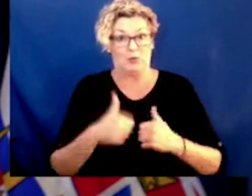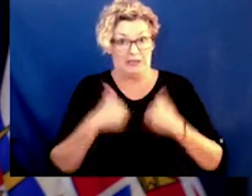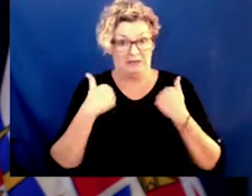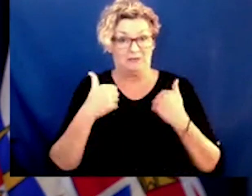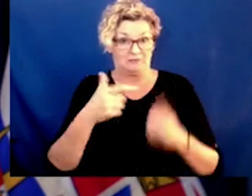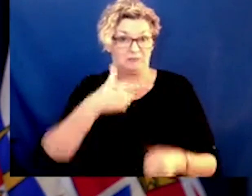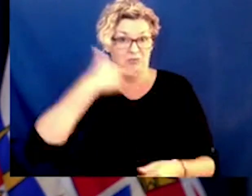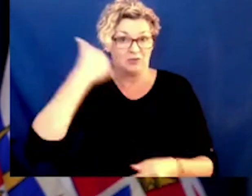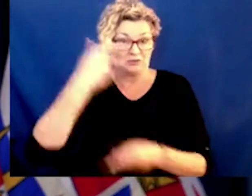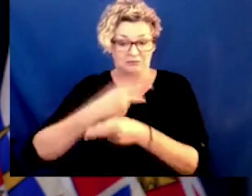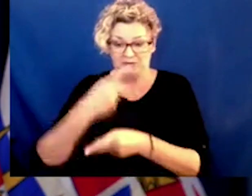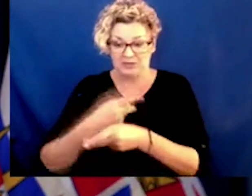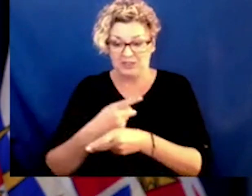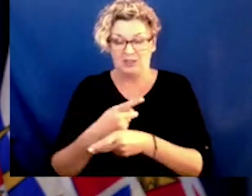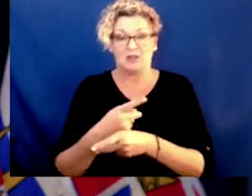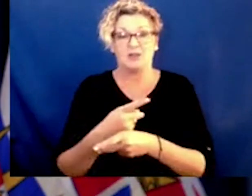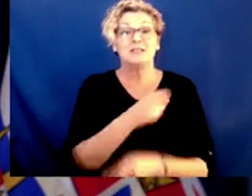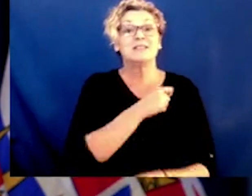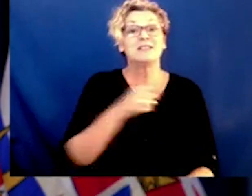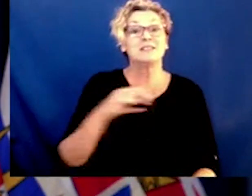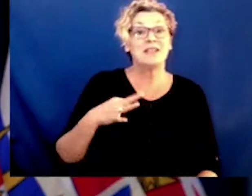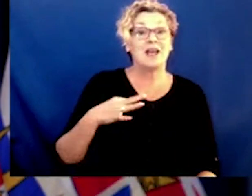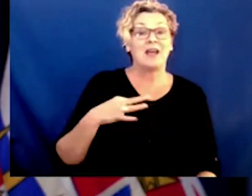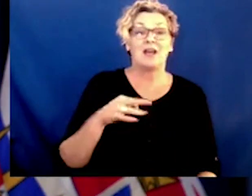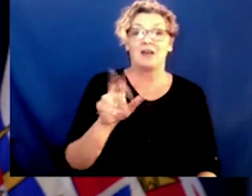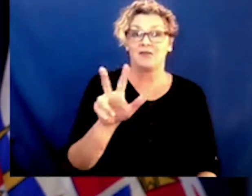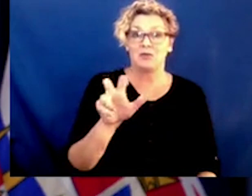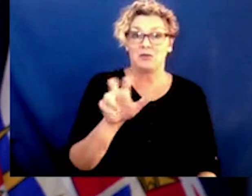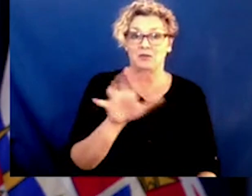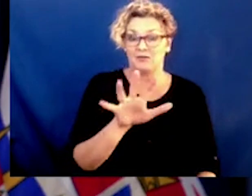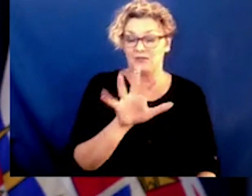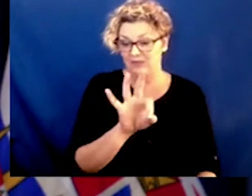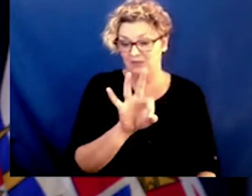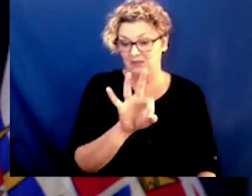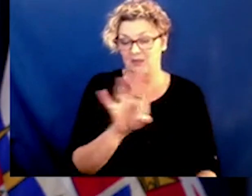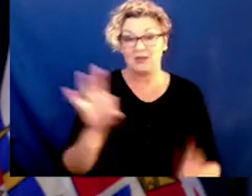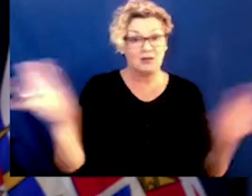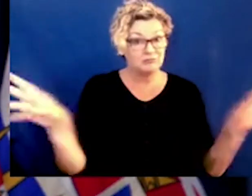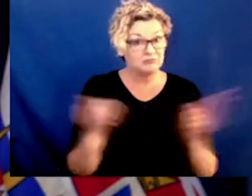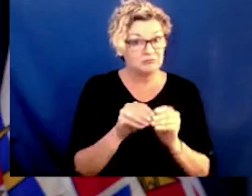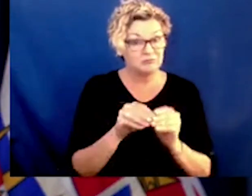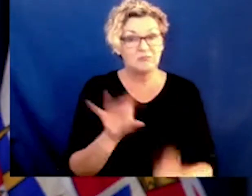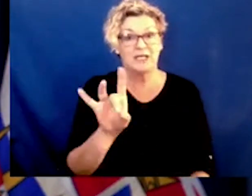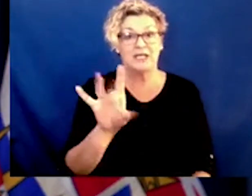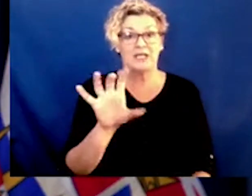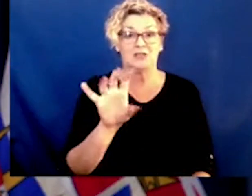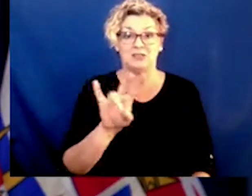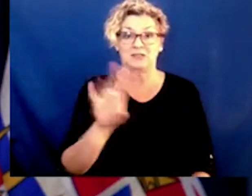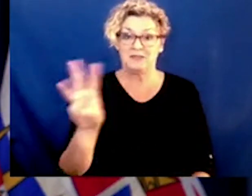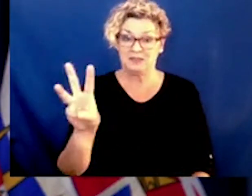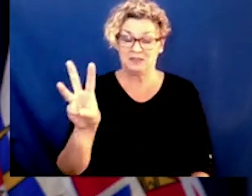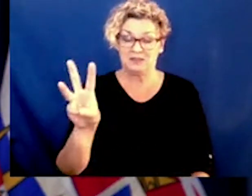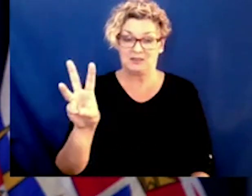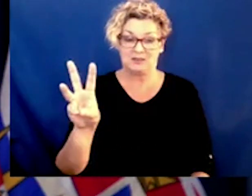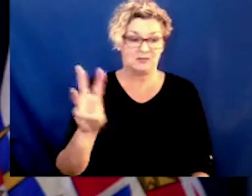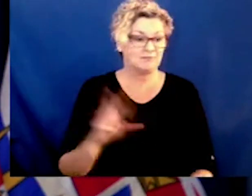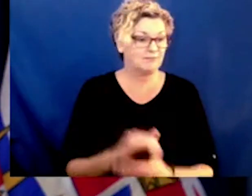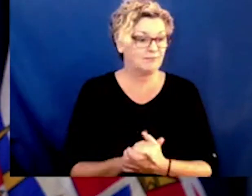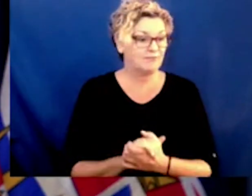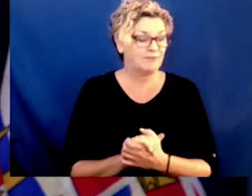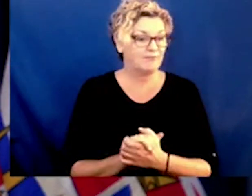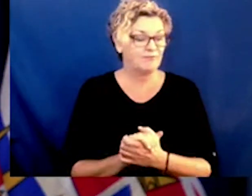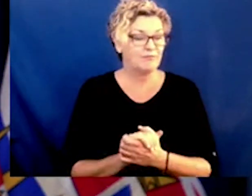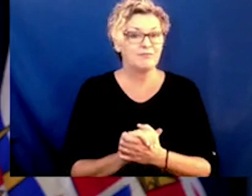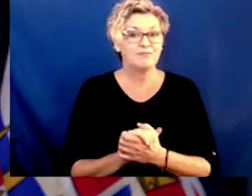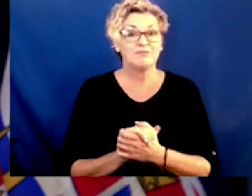units. And 876 people have been affected, 517 residents, and 359